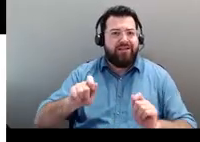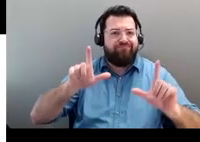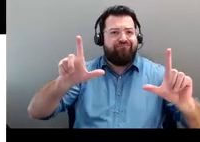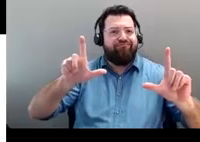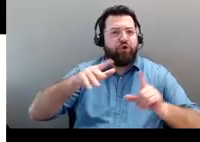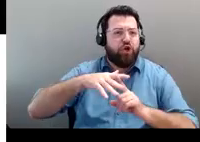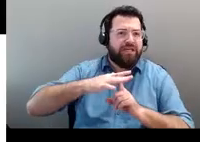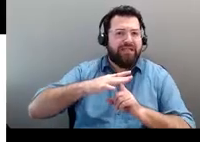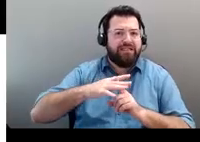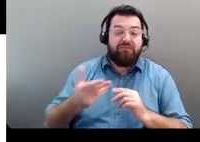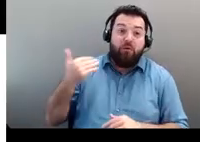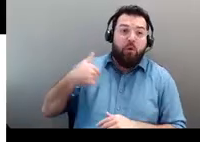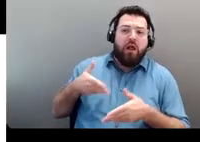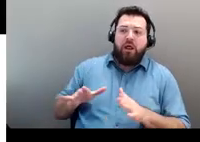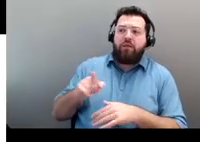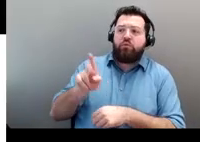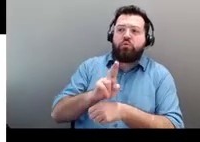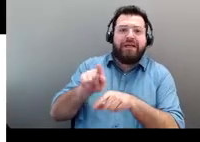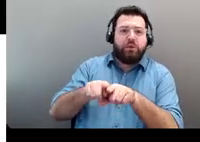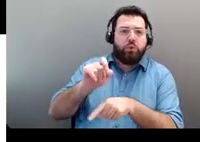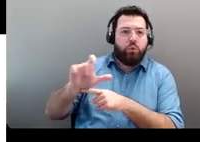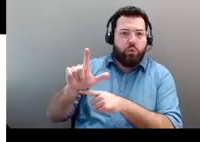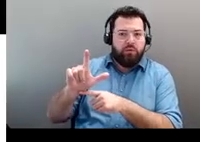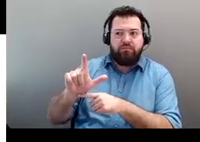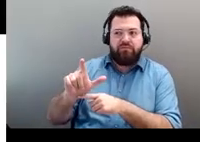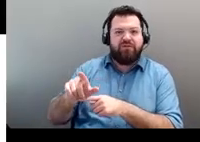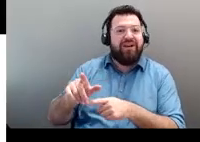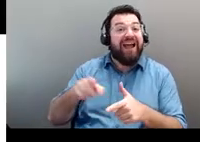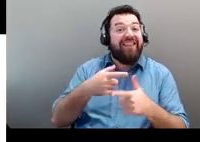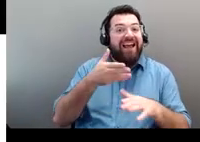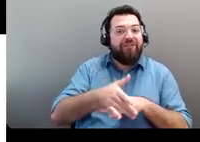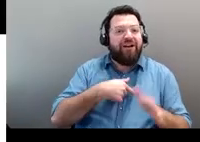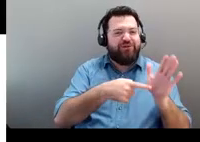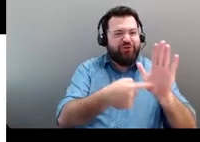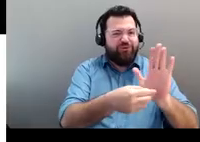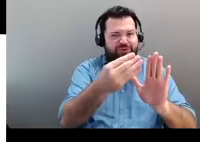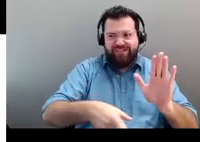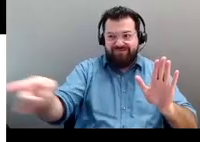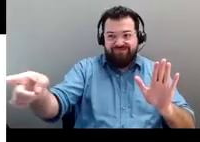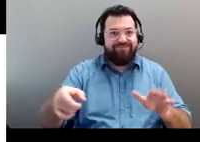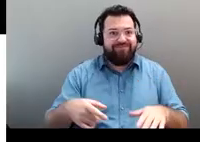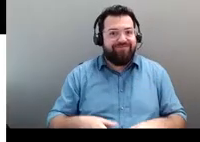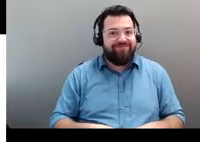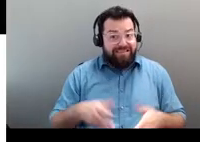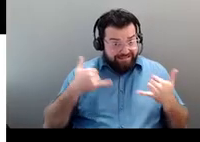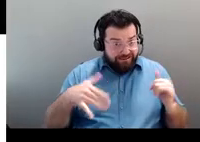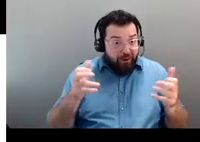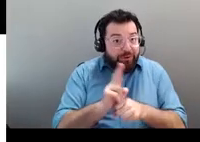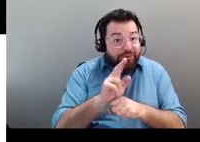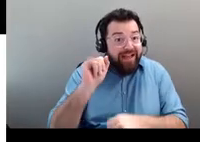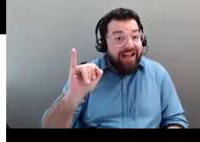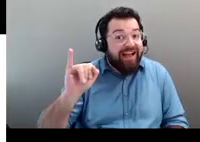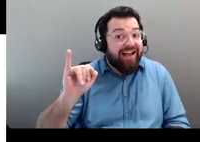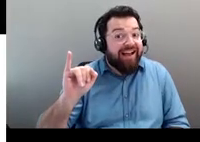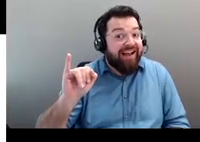tool. And I always like to show them this, so do you still want to use AI? Because if so, that's great.